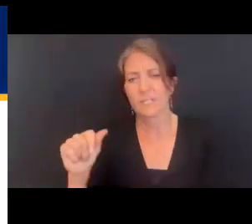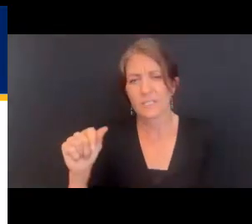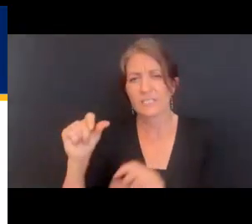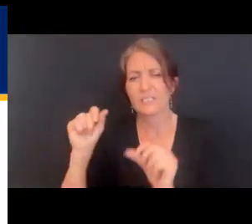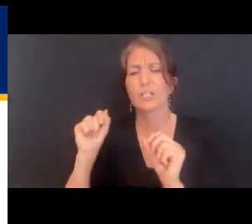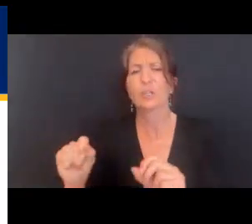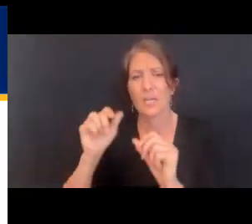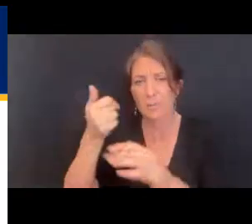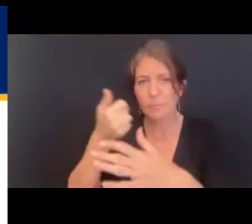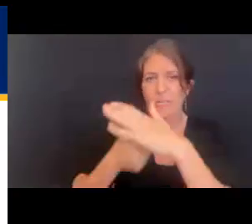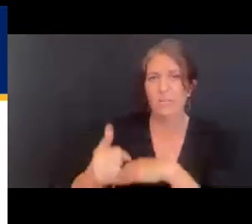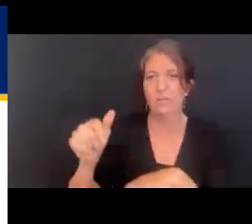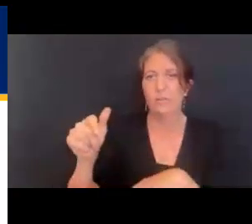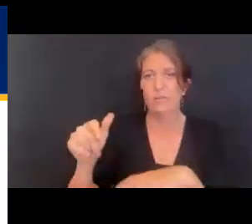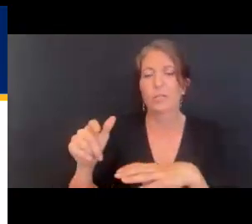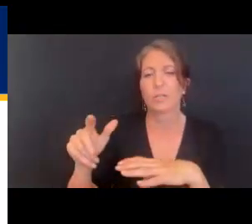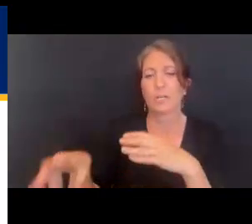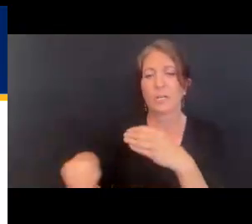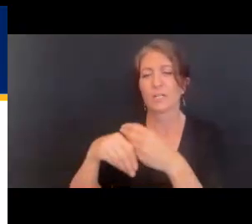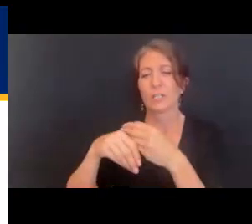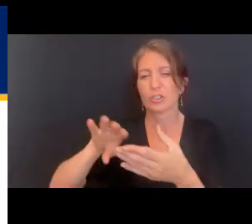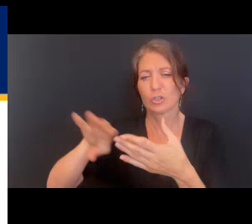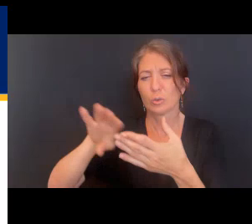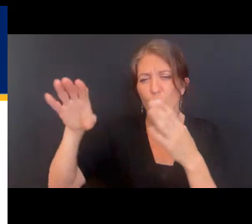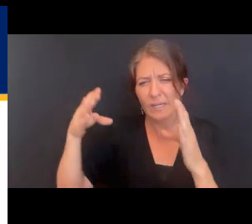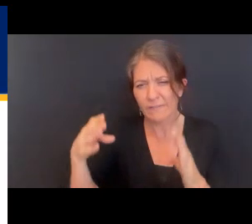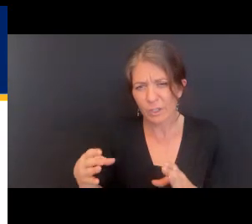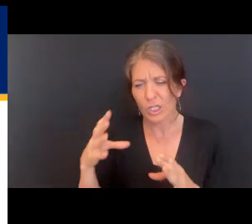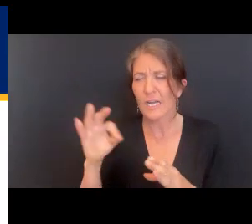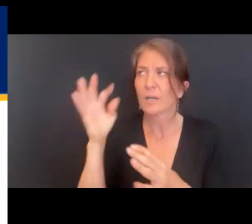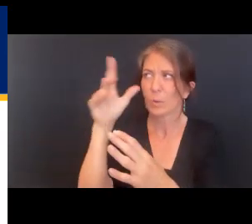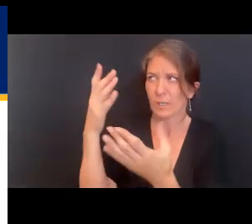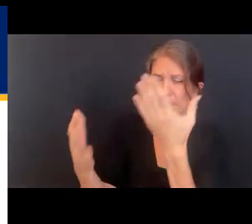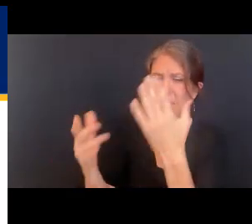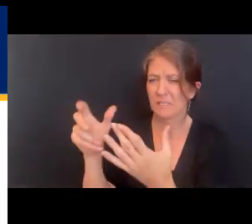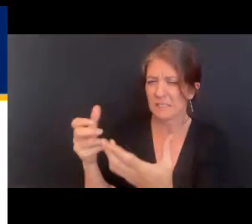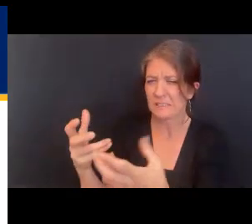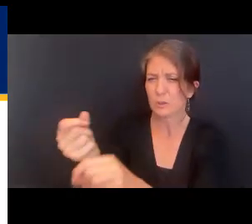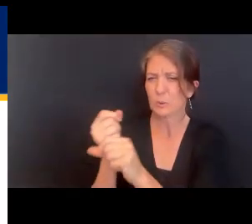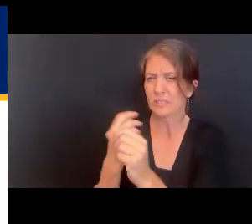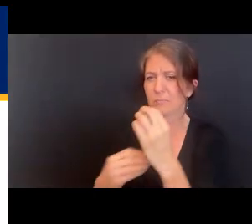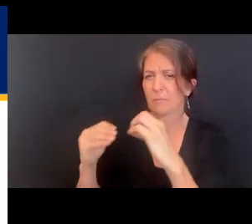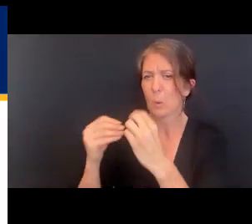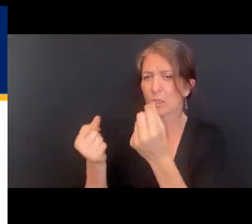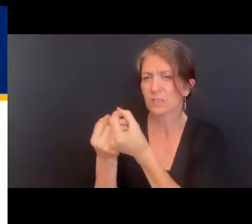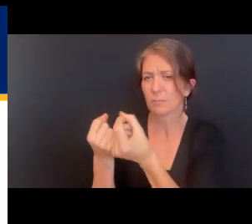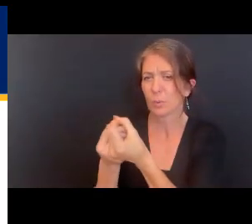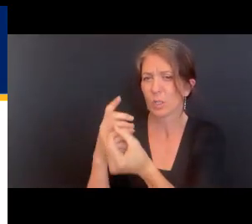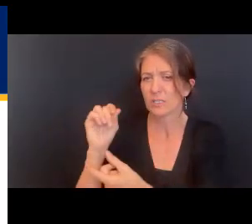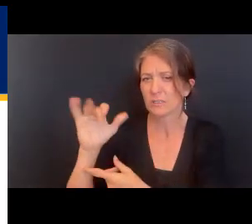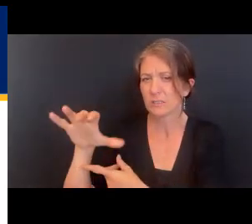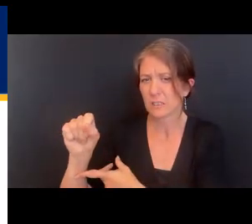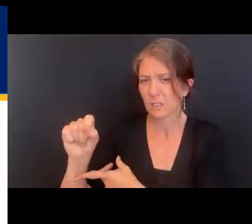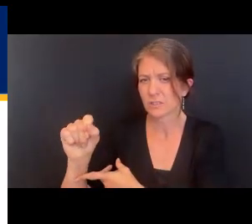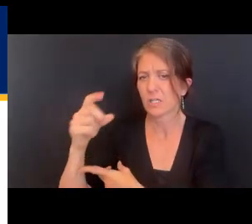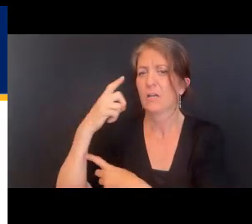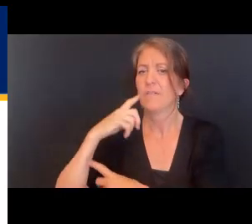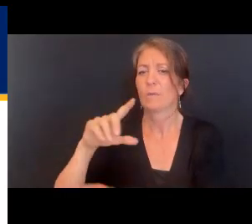with obtaining supporting documentation for crisis exception requests, for waivers with wait lists, or for the Social Security disability